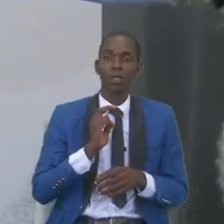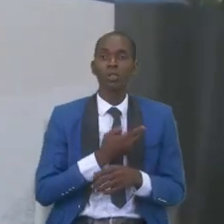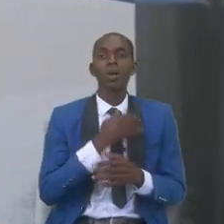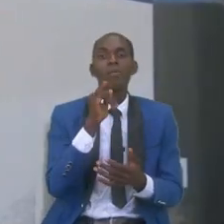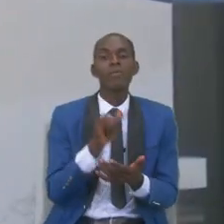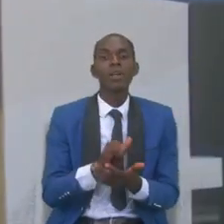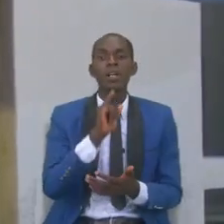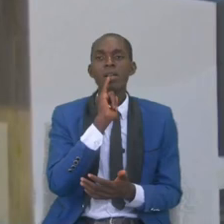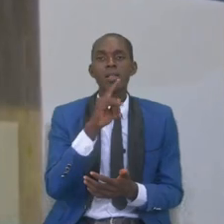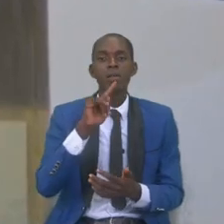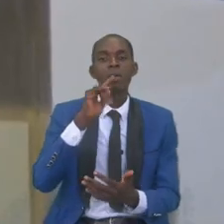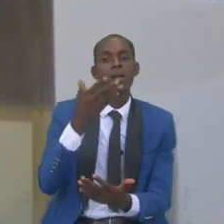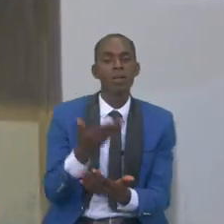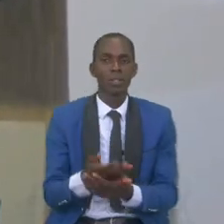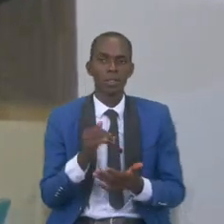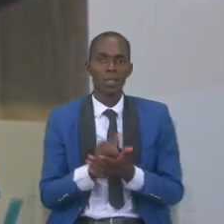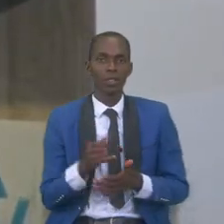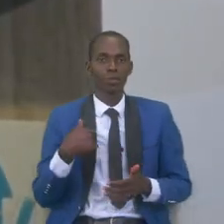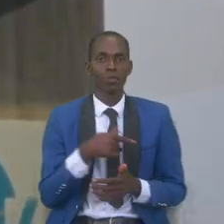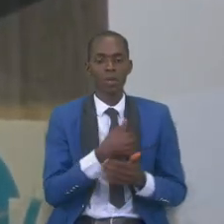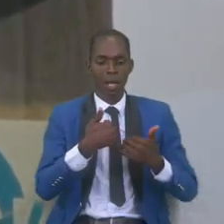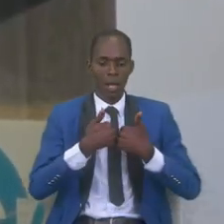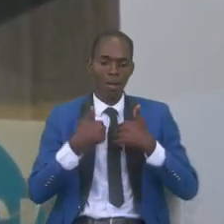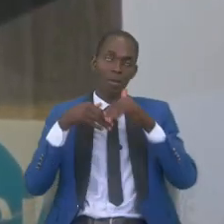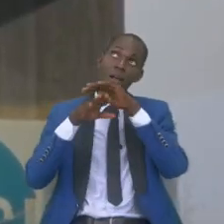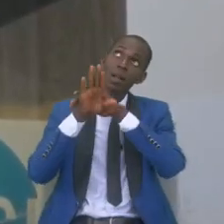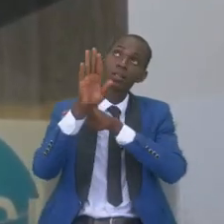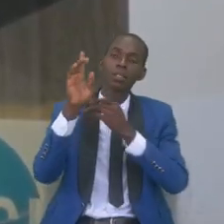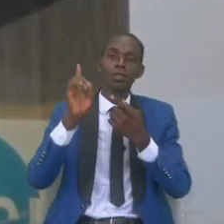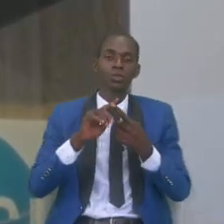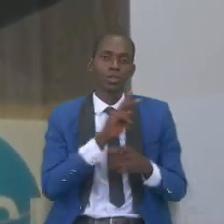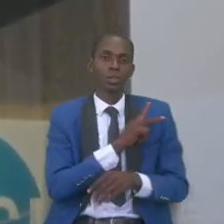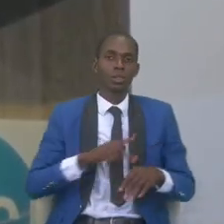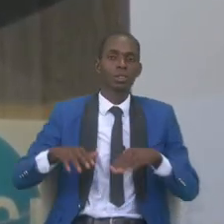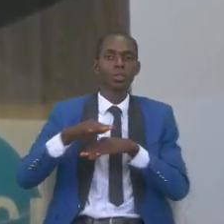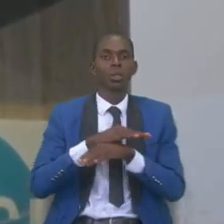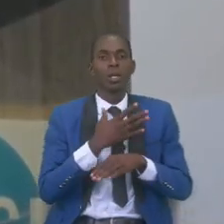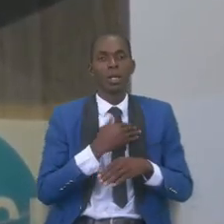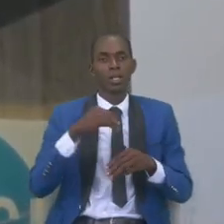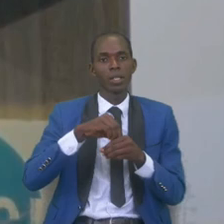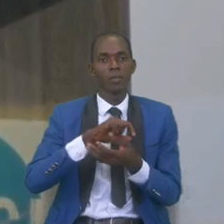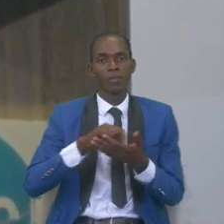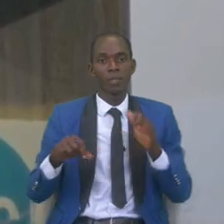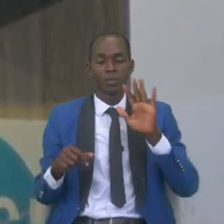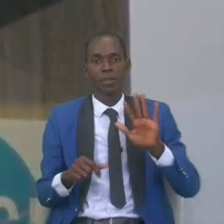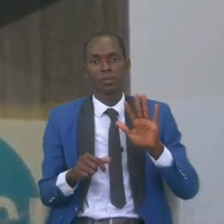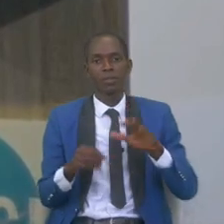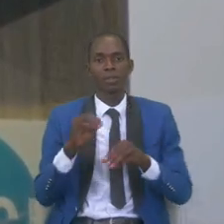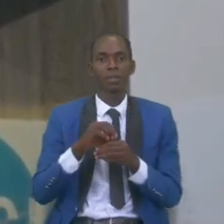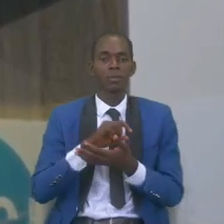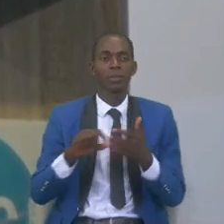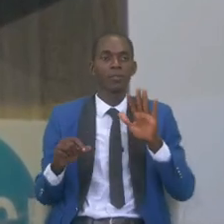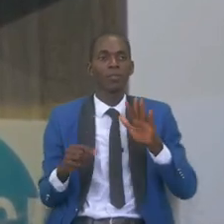is the evidence that we have entered into the kingdom. And then in verse 5, he tells us, and the